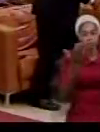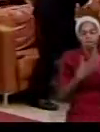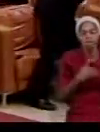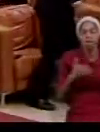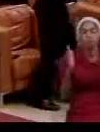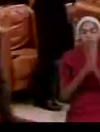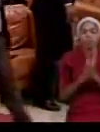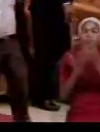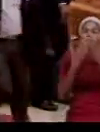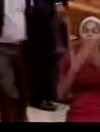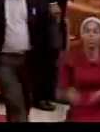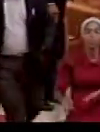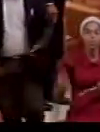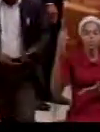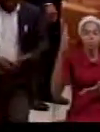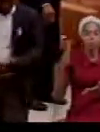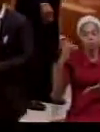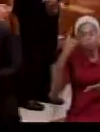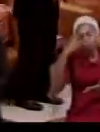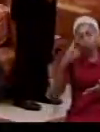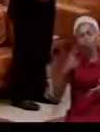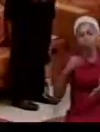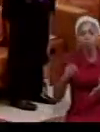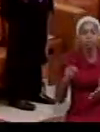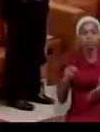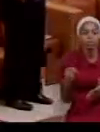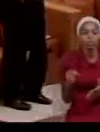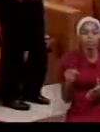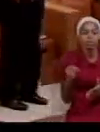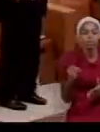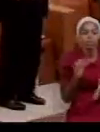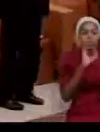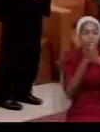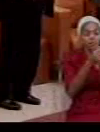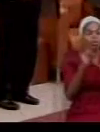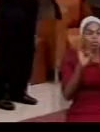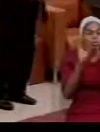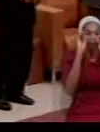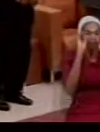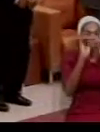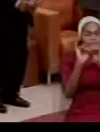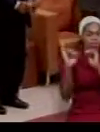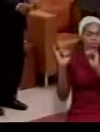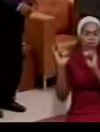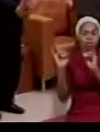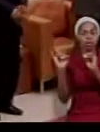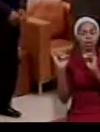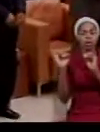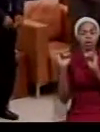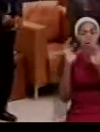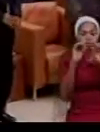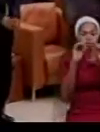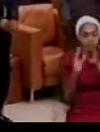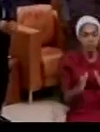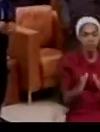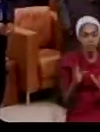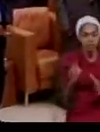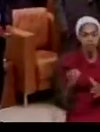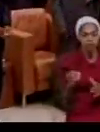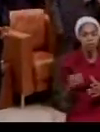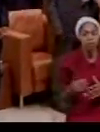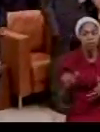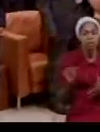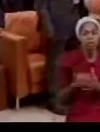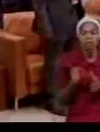appreciate the presence of a teaching minister in our midst that is giving us all this thing,